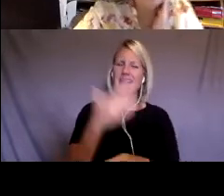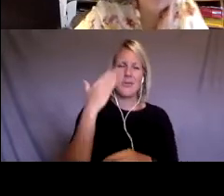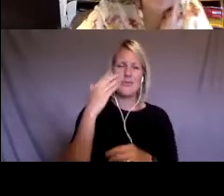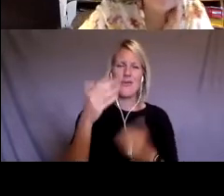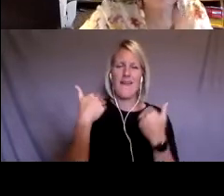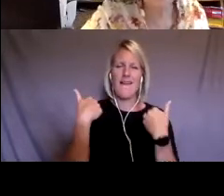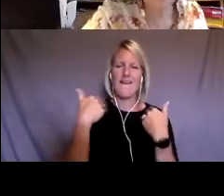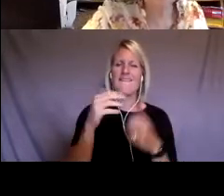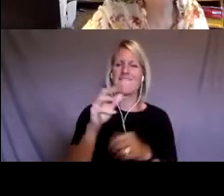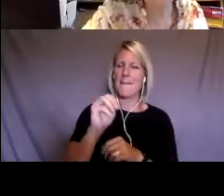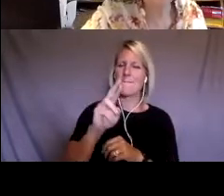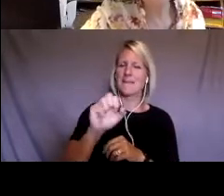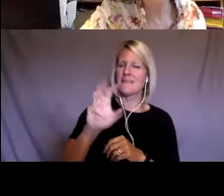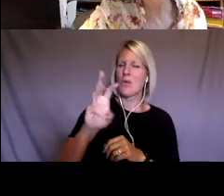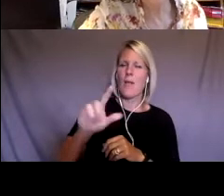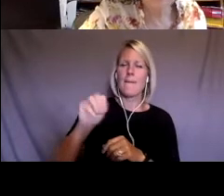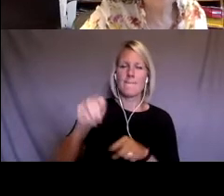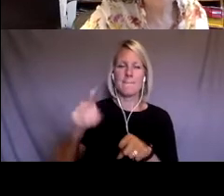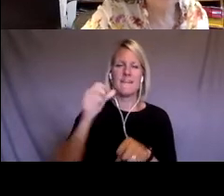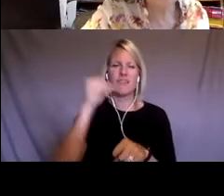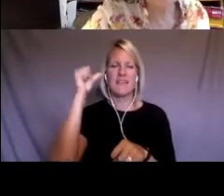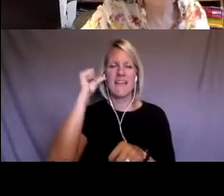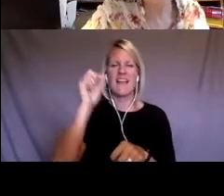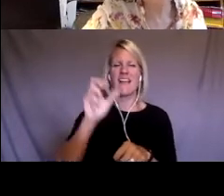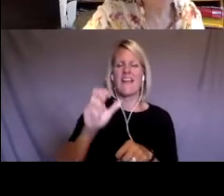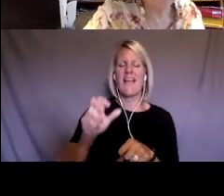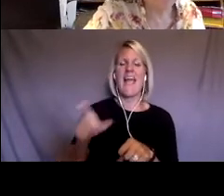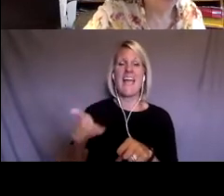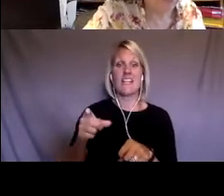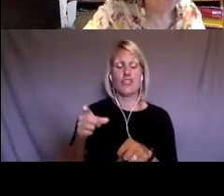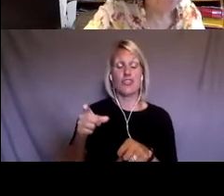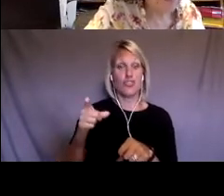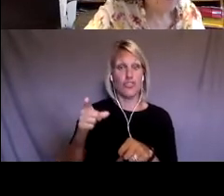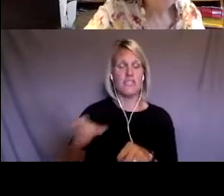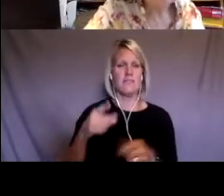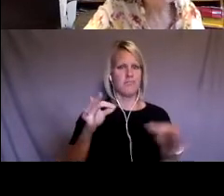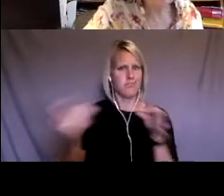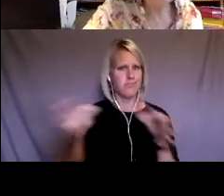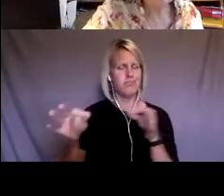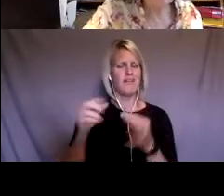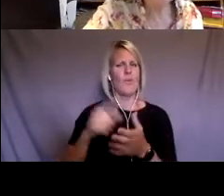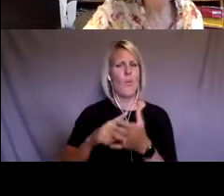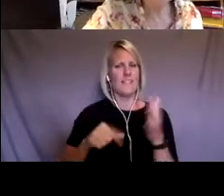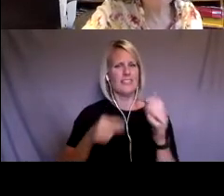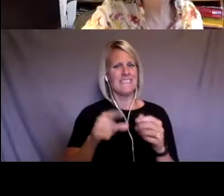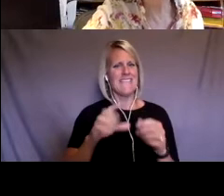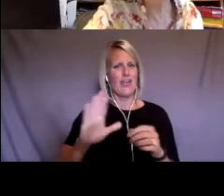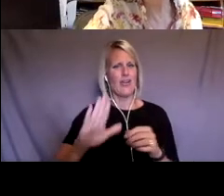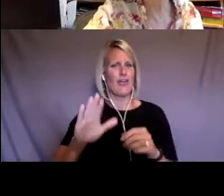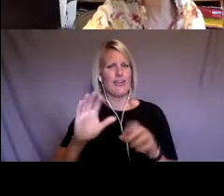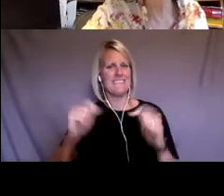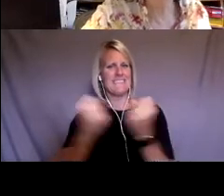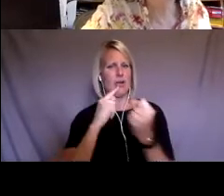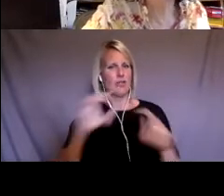and I hope she really told you what she and her office are doing. But let me tell you